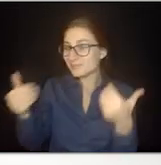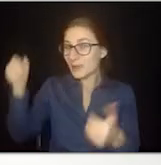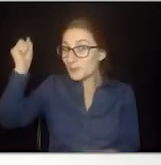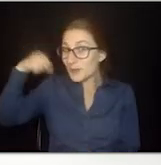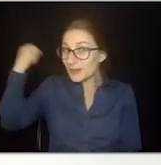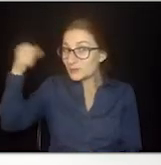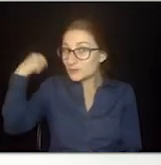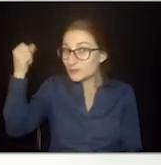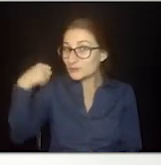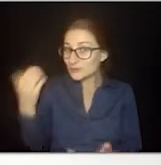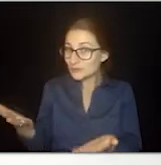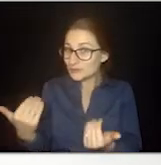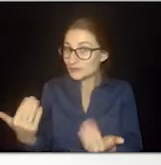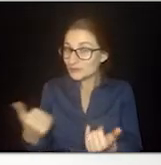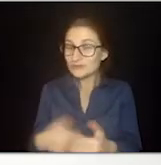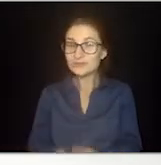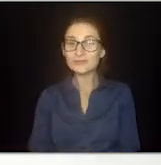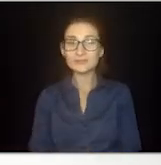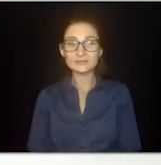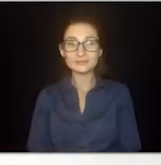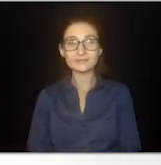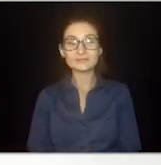hair?